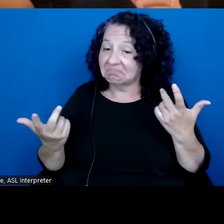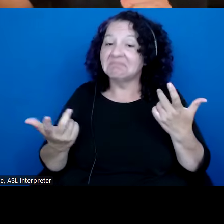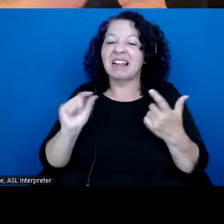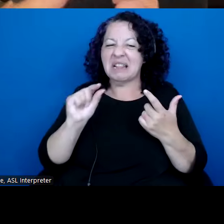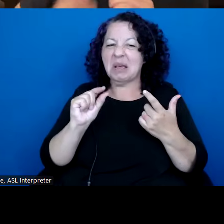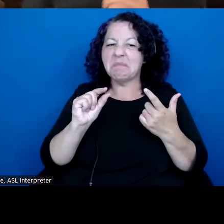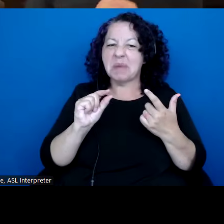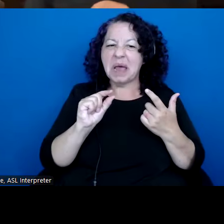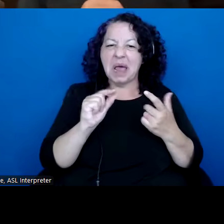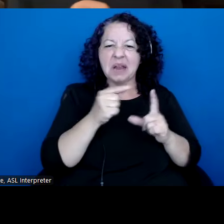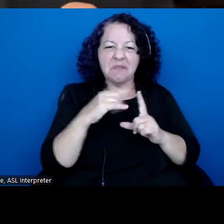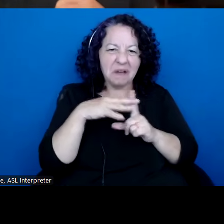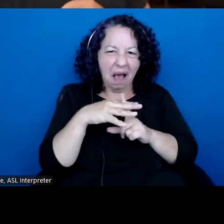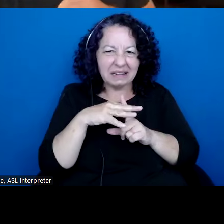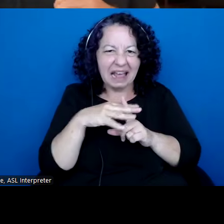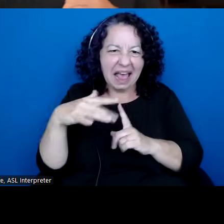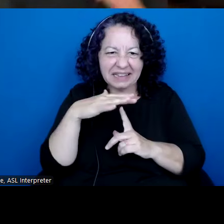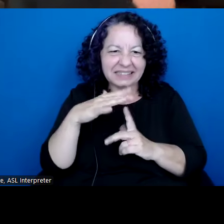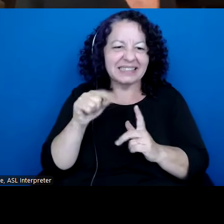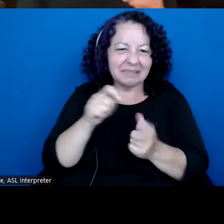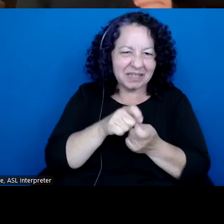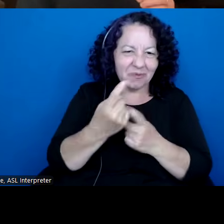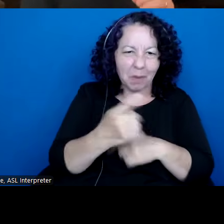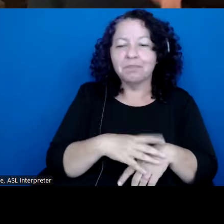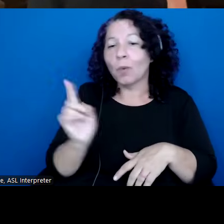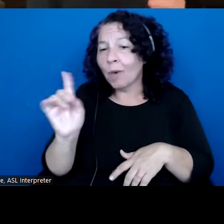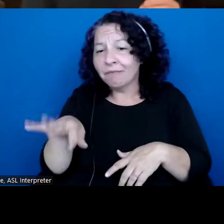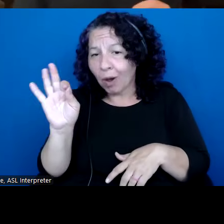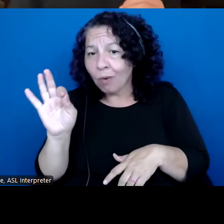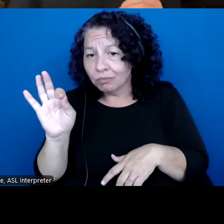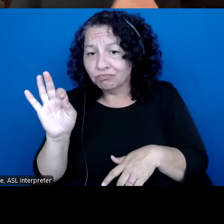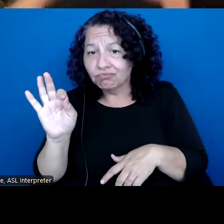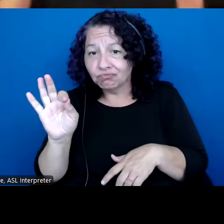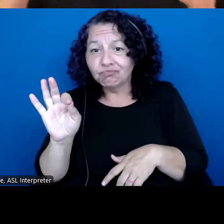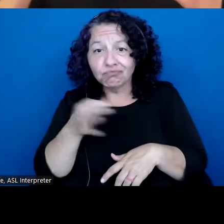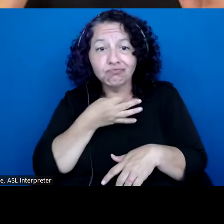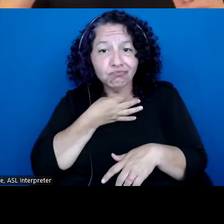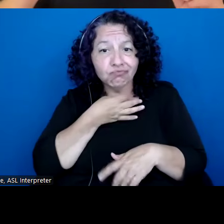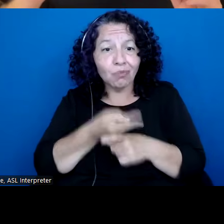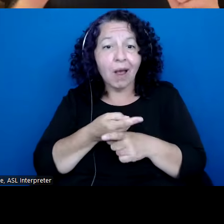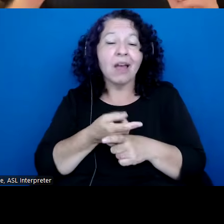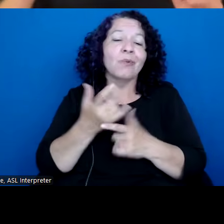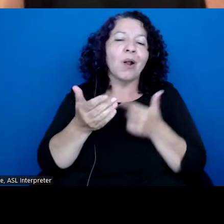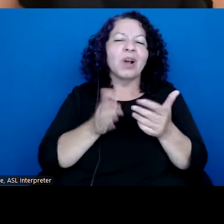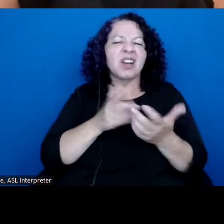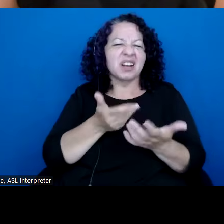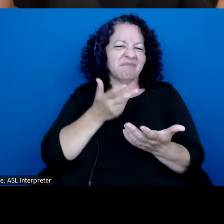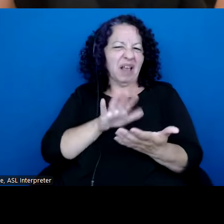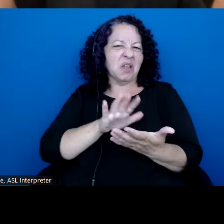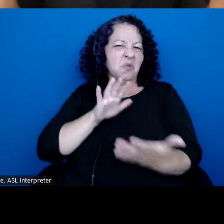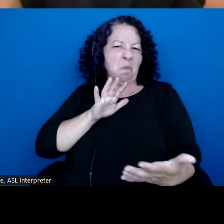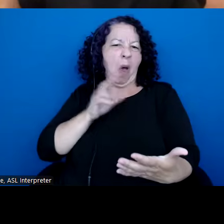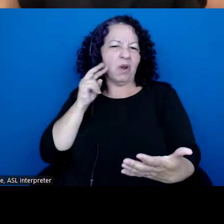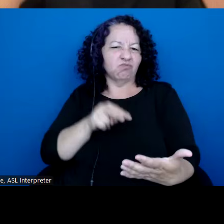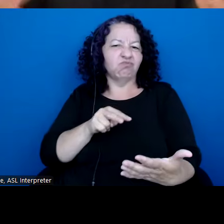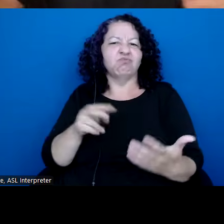about this particular one, so where was this found, right? For that, we're going to zoom out quickly to